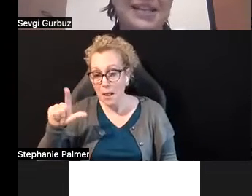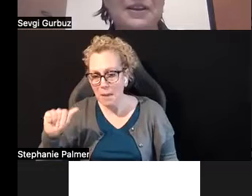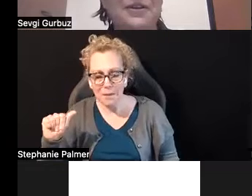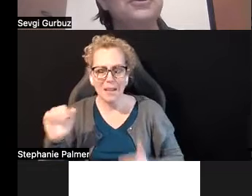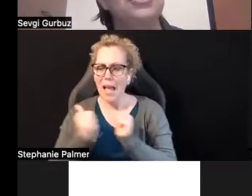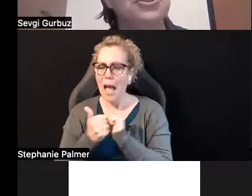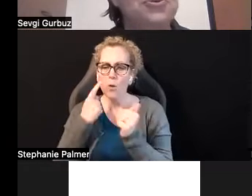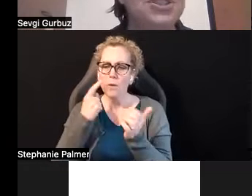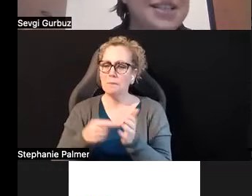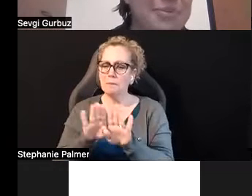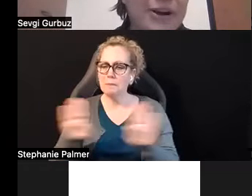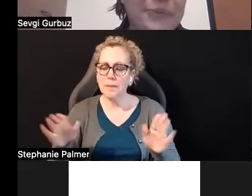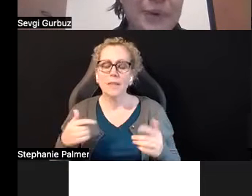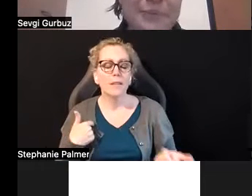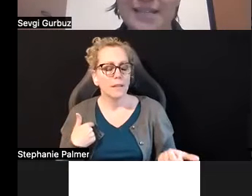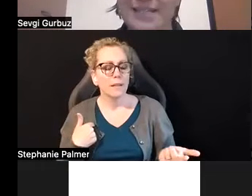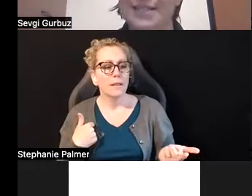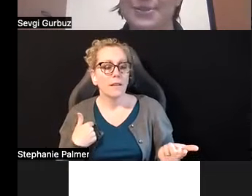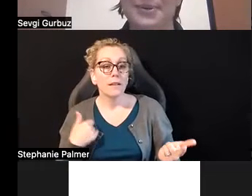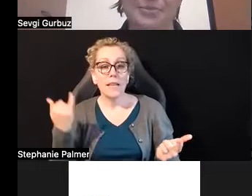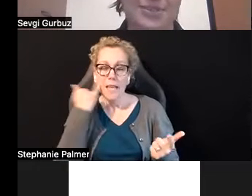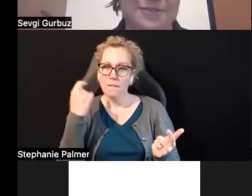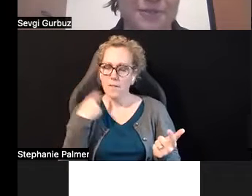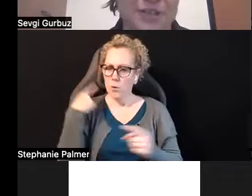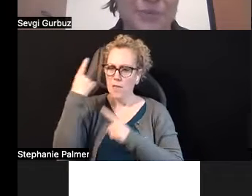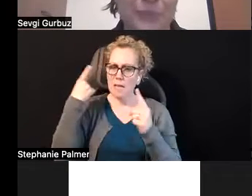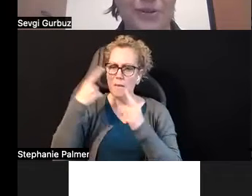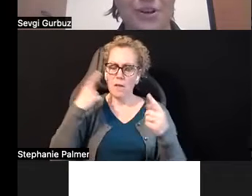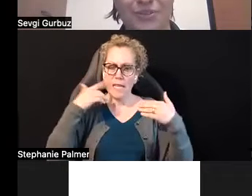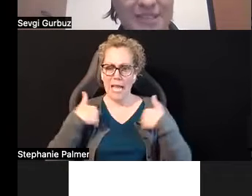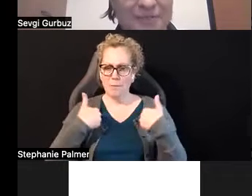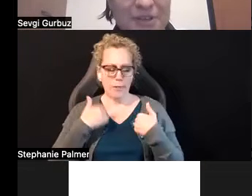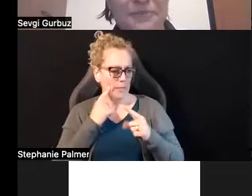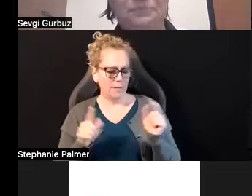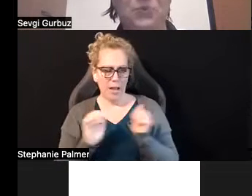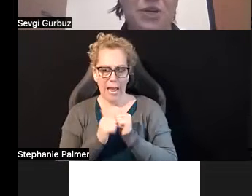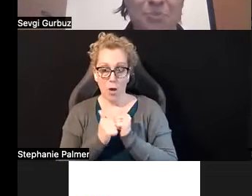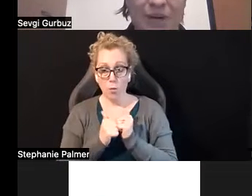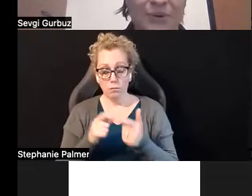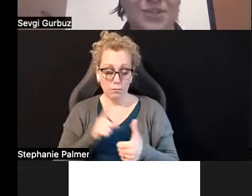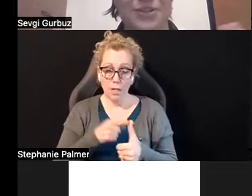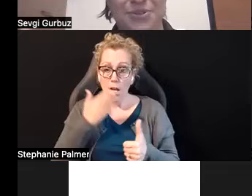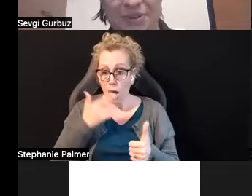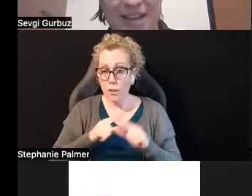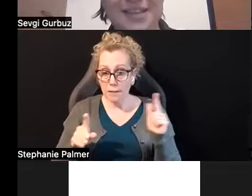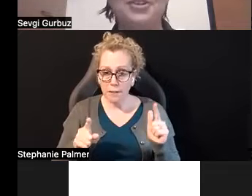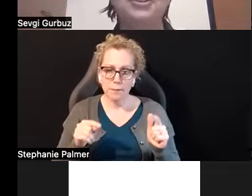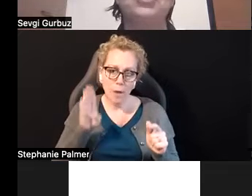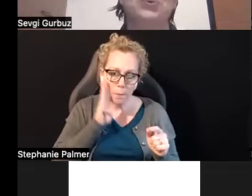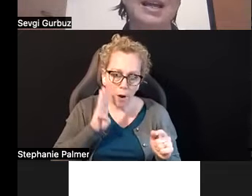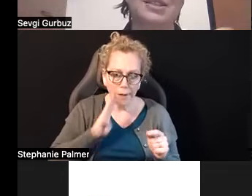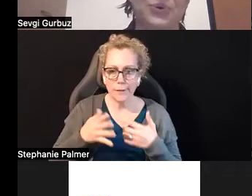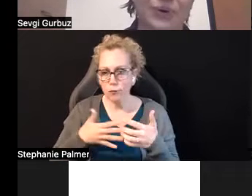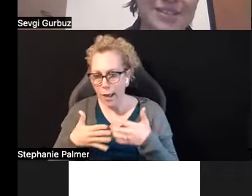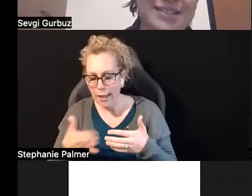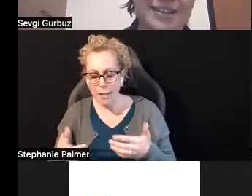doing that? So if we think about it, what makes these two animals different? Well, their color is different. One is brown, the other is gray.